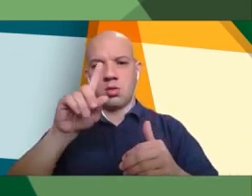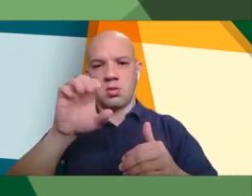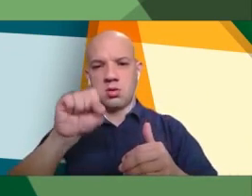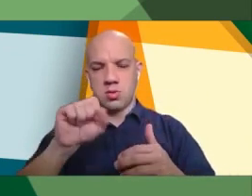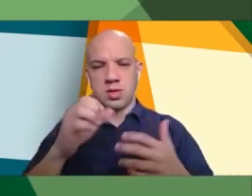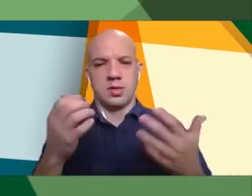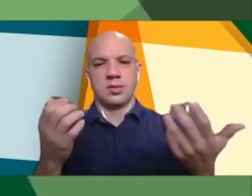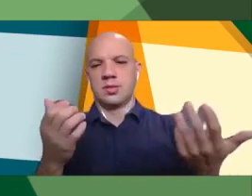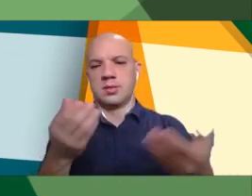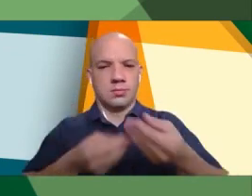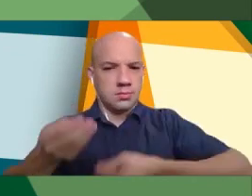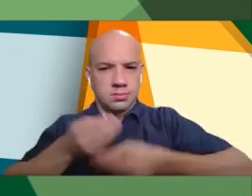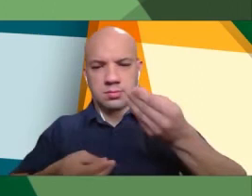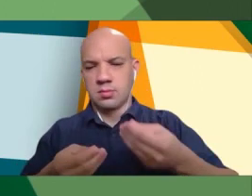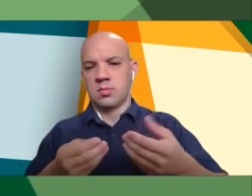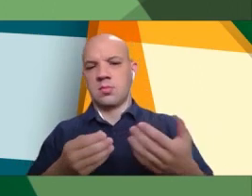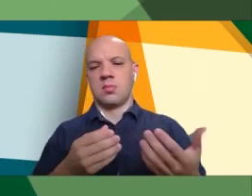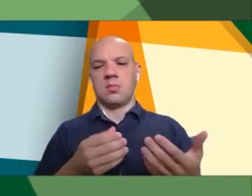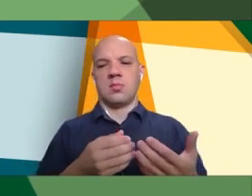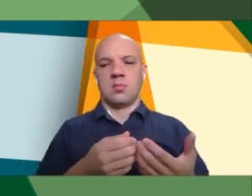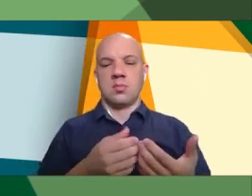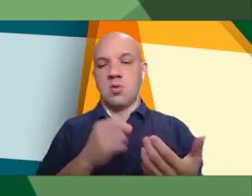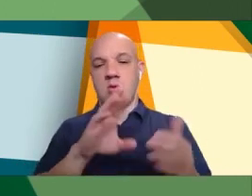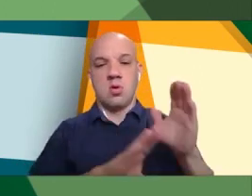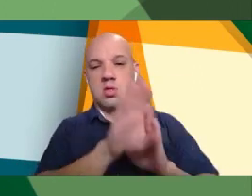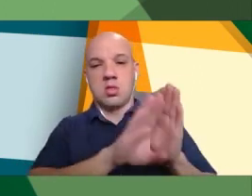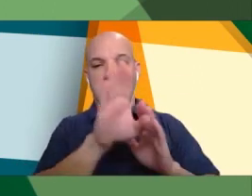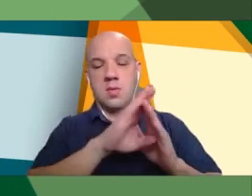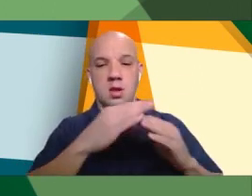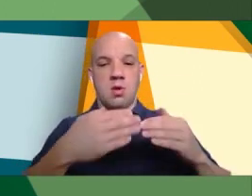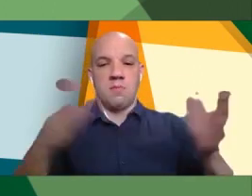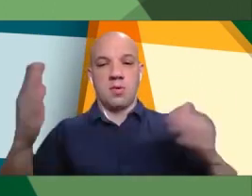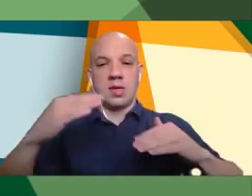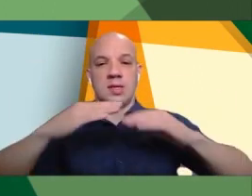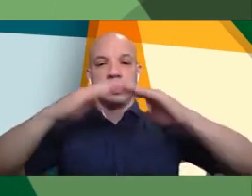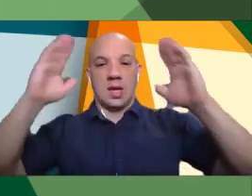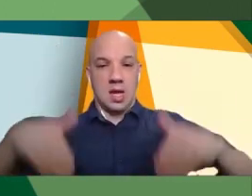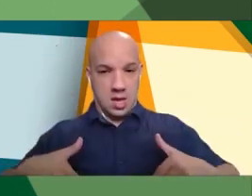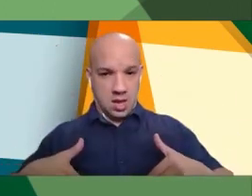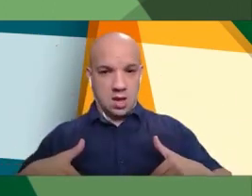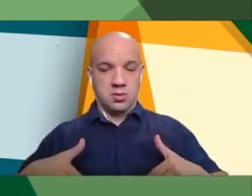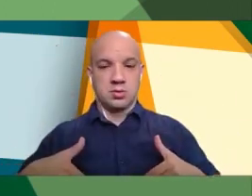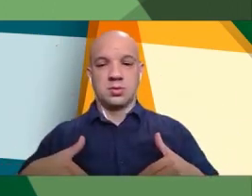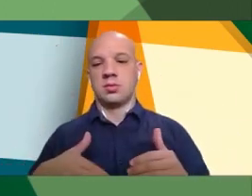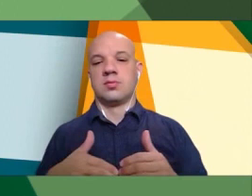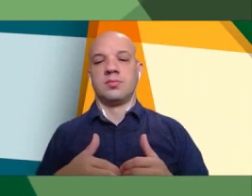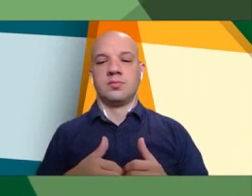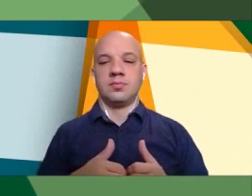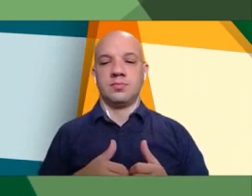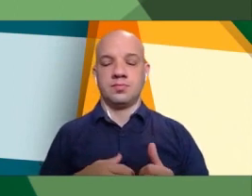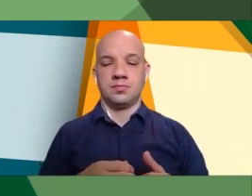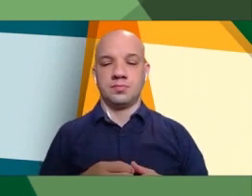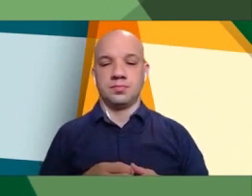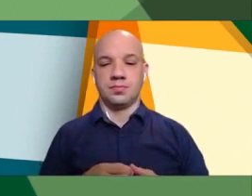repair, modernization, or development of public housing, or for building trades work arising in